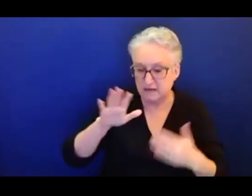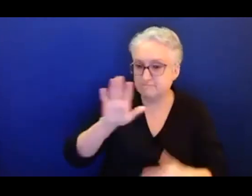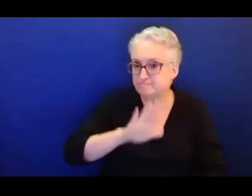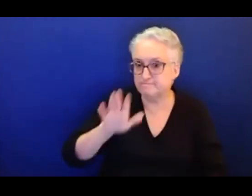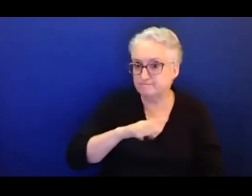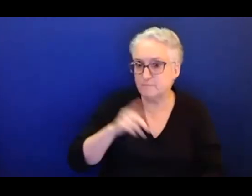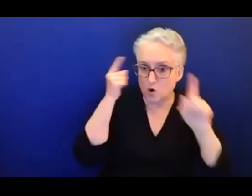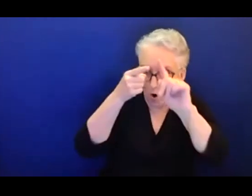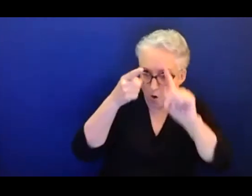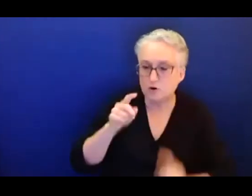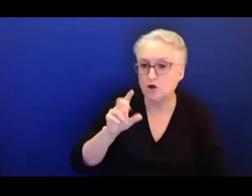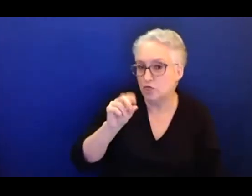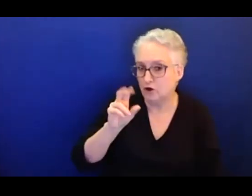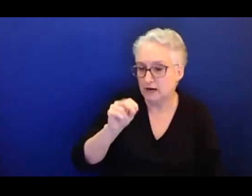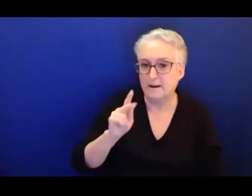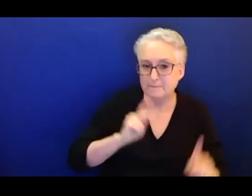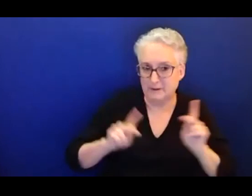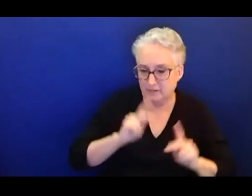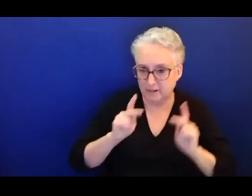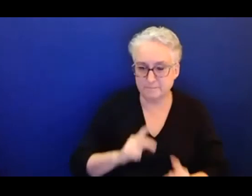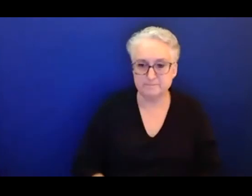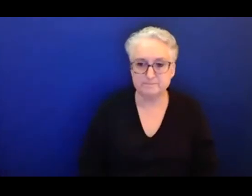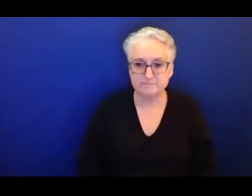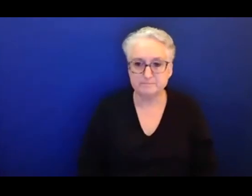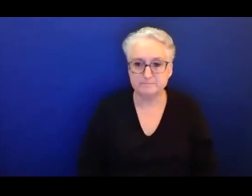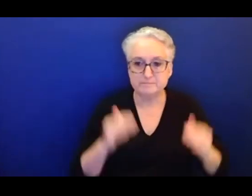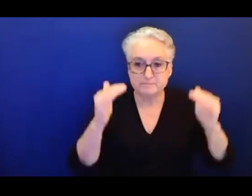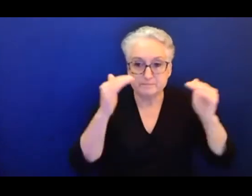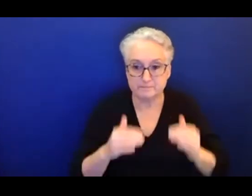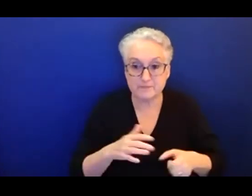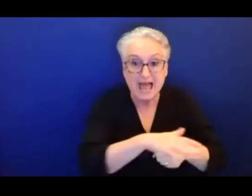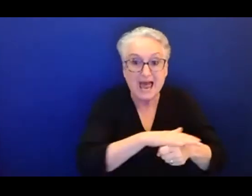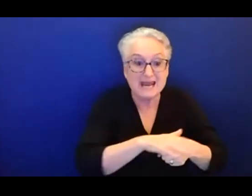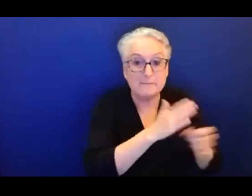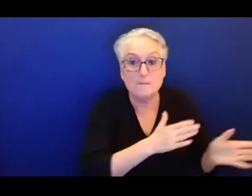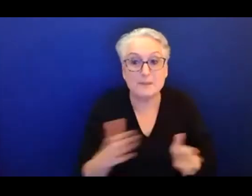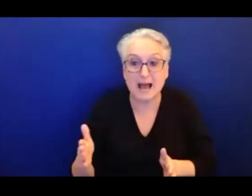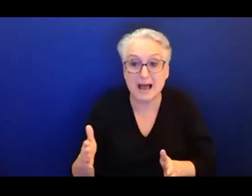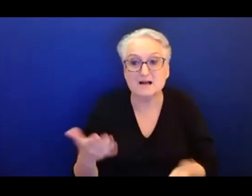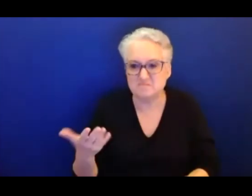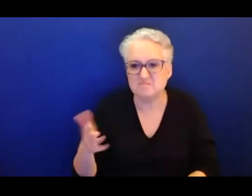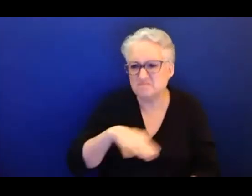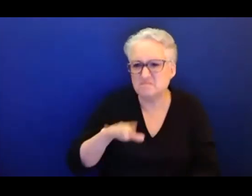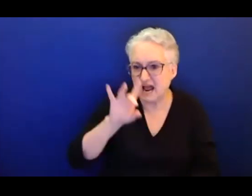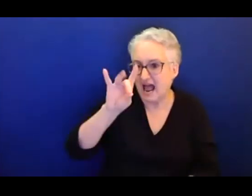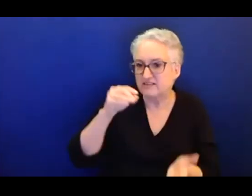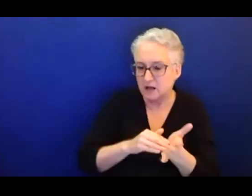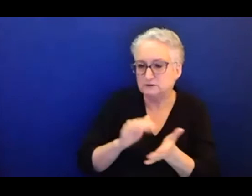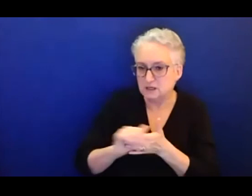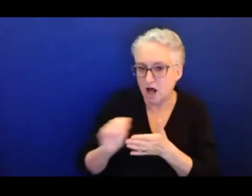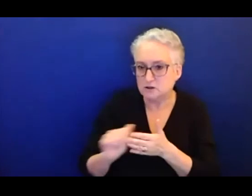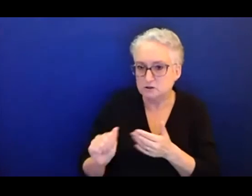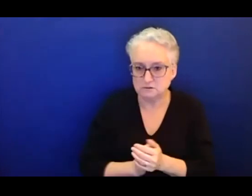Konya and Lyle Avenue, $80,000, and the proposed accomplishments are to be determined for a total of $175,000